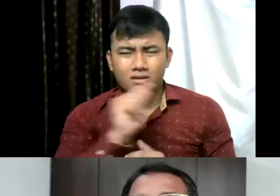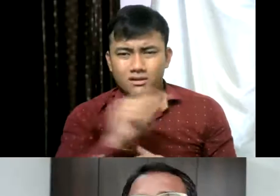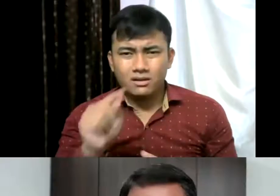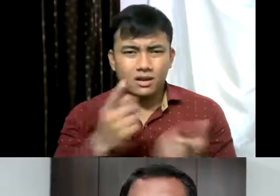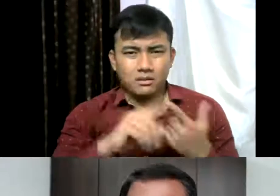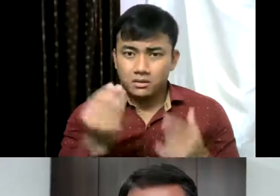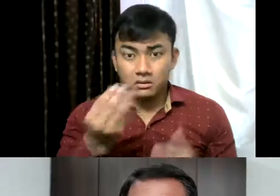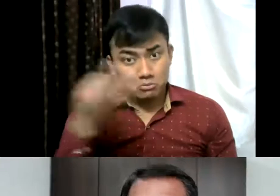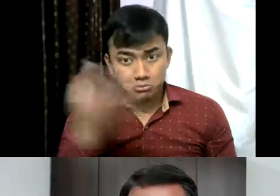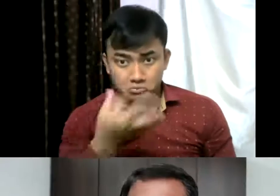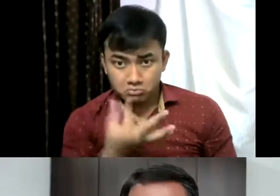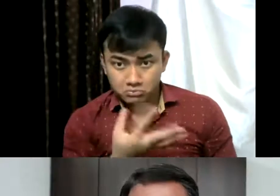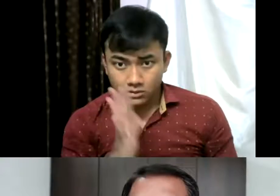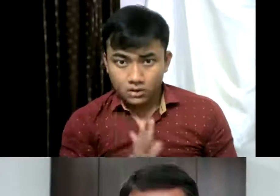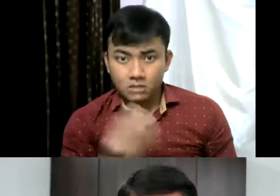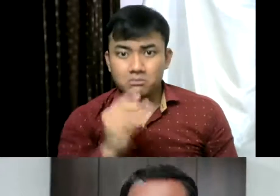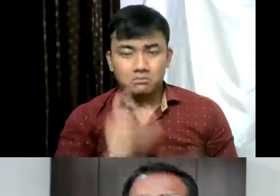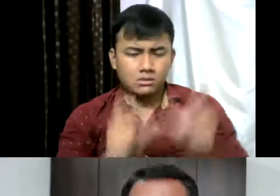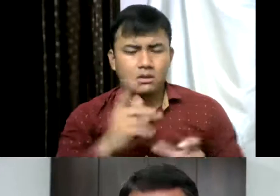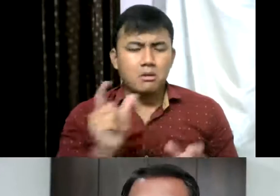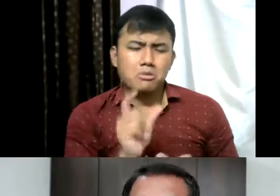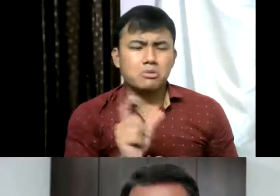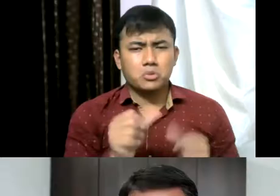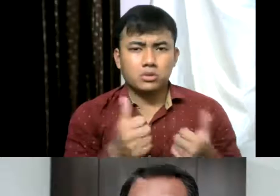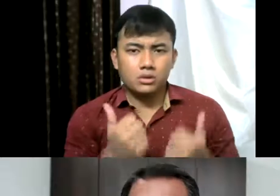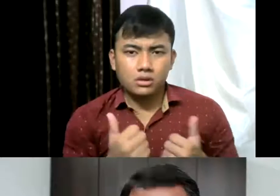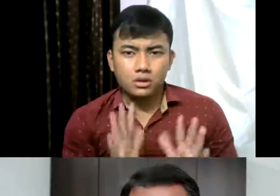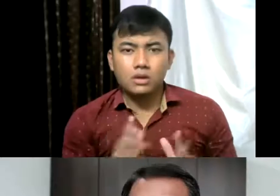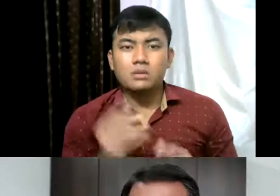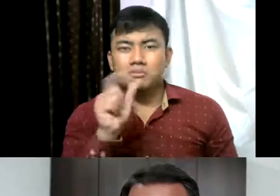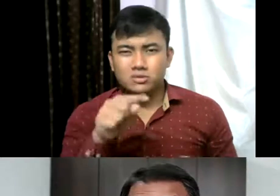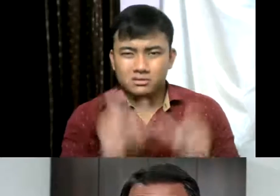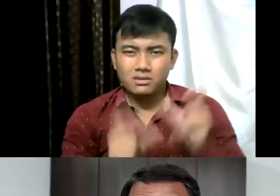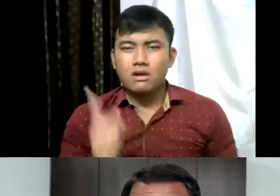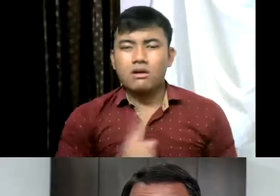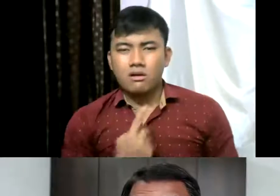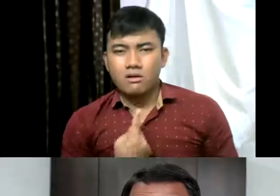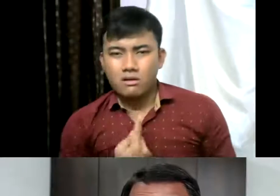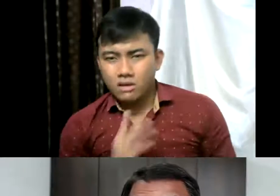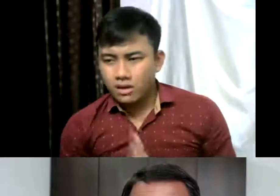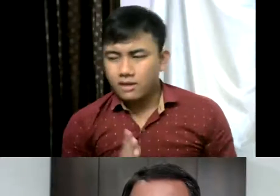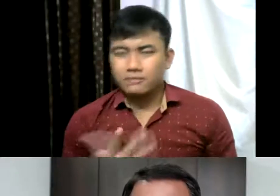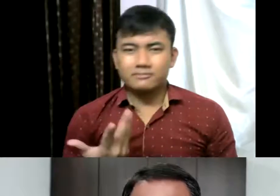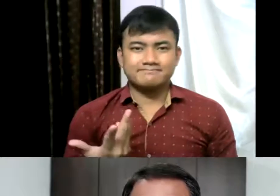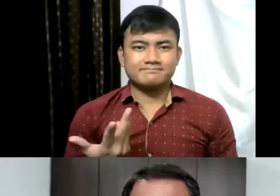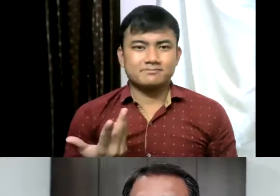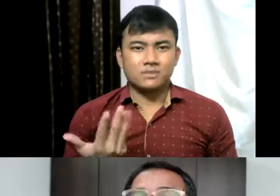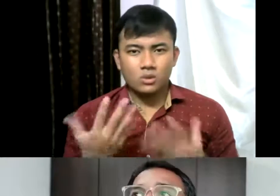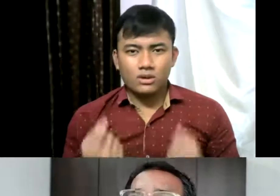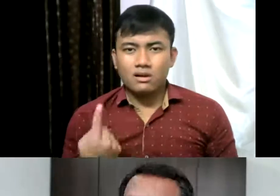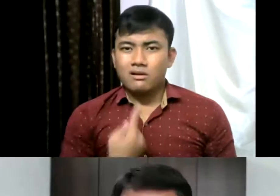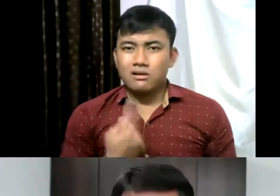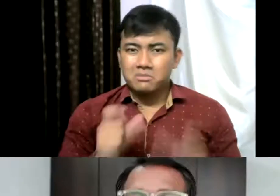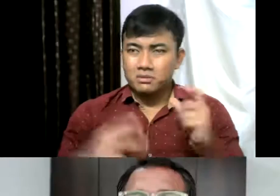of these things are new for cishet people, right? The loneliness that comes when you're in a space with people, the loneliness of not seeing